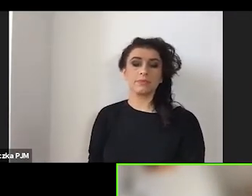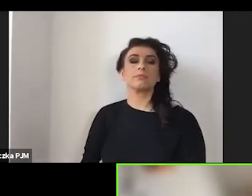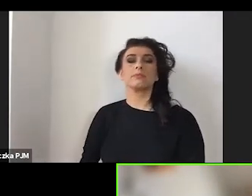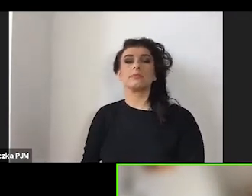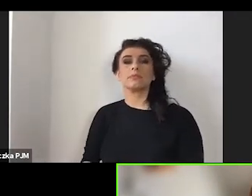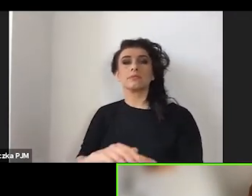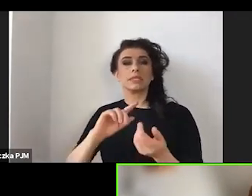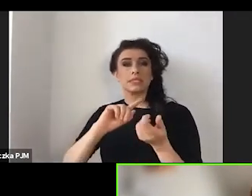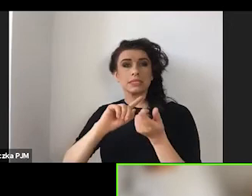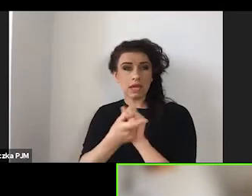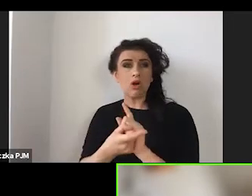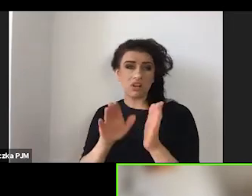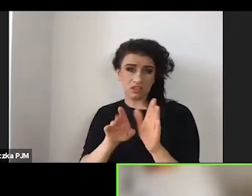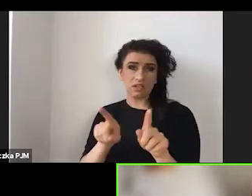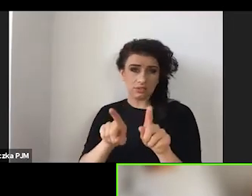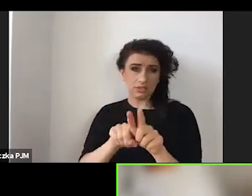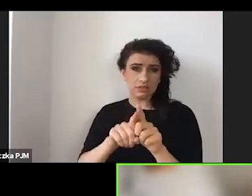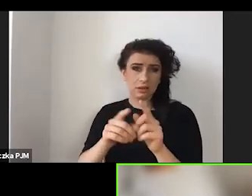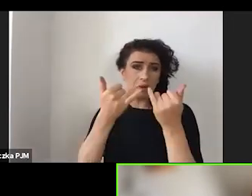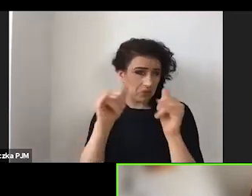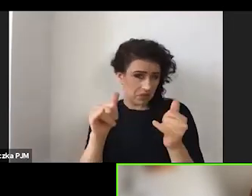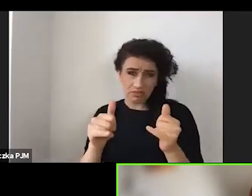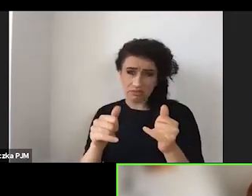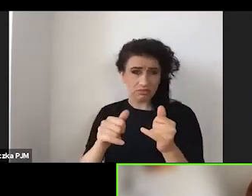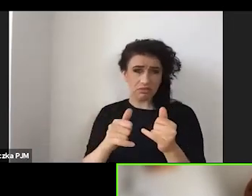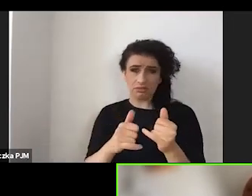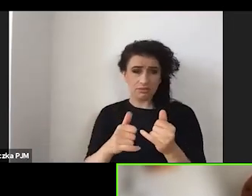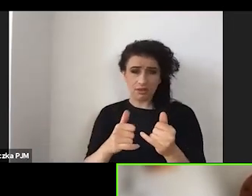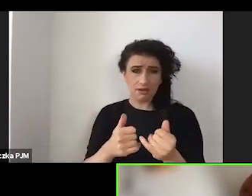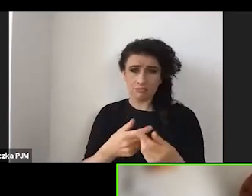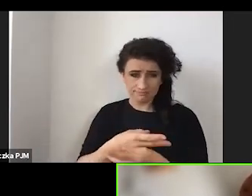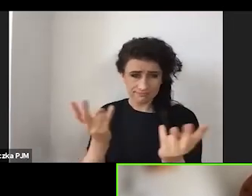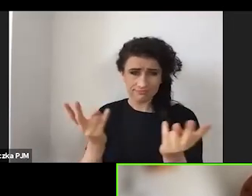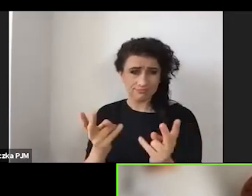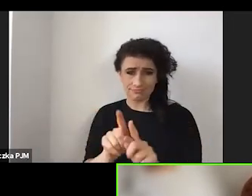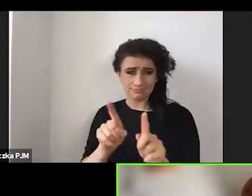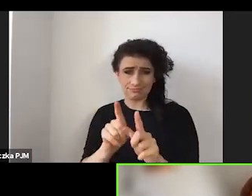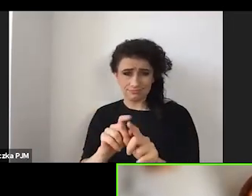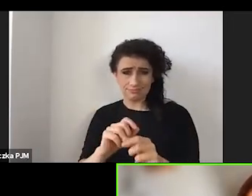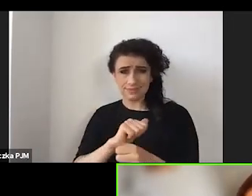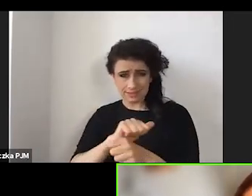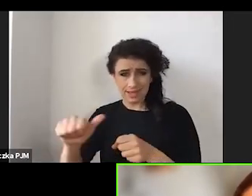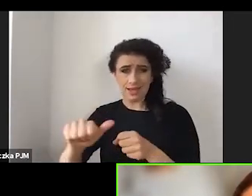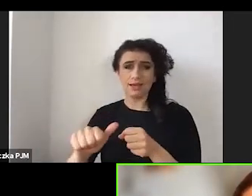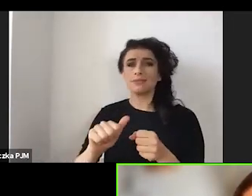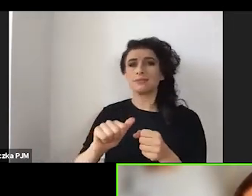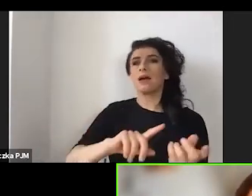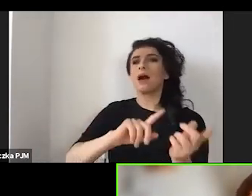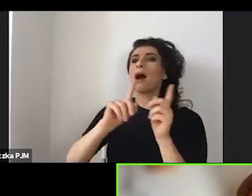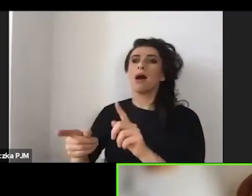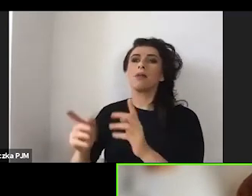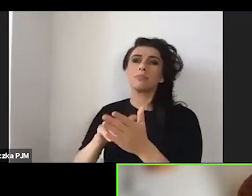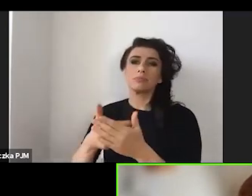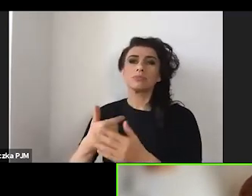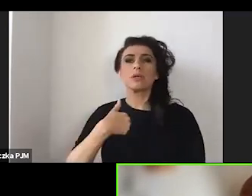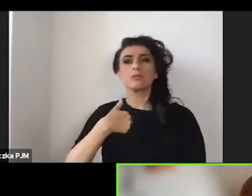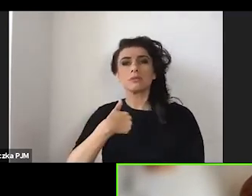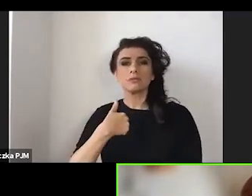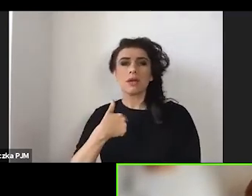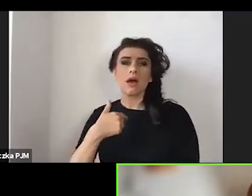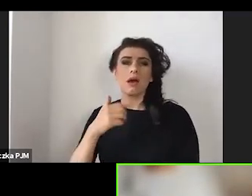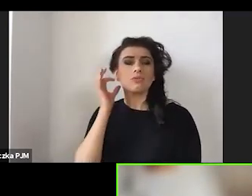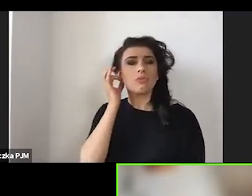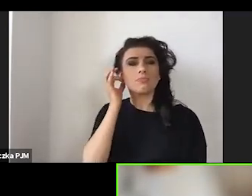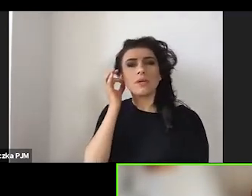yeah, I didn't get the job because I'm a woman, or stuff like that. Or, yeah, you know, I didn't get promoted in my job